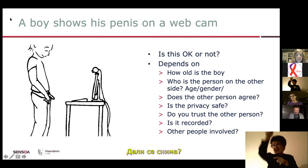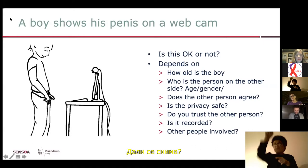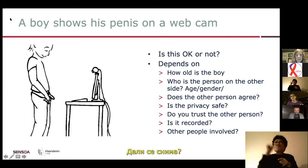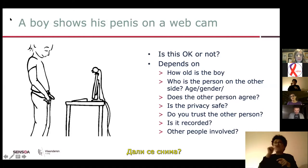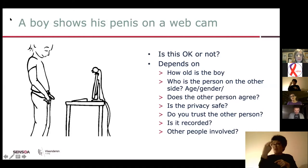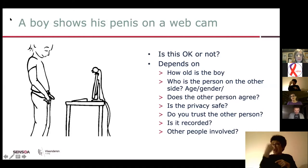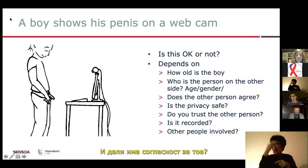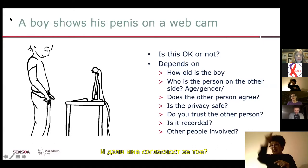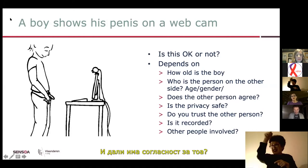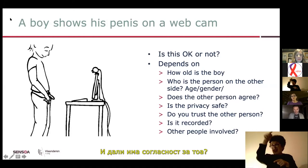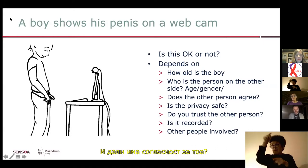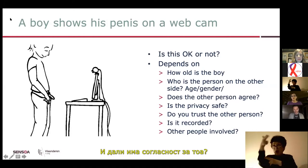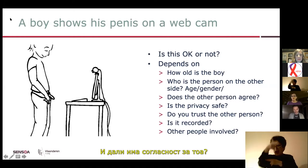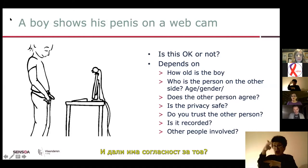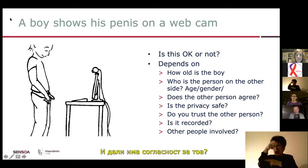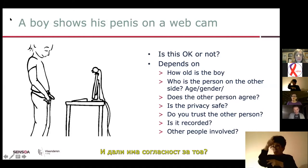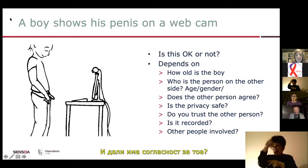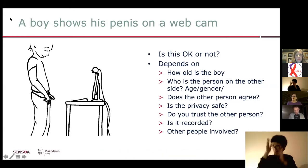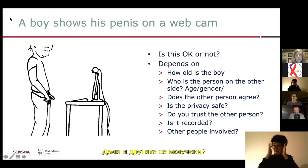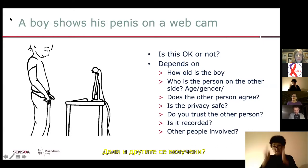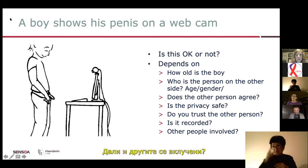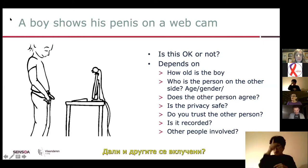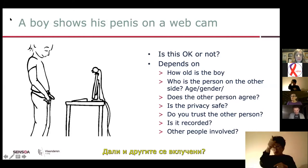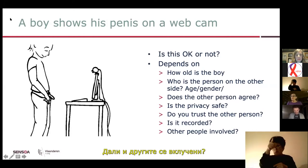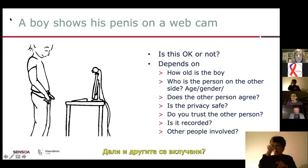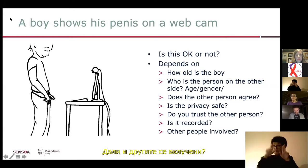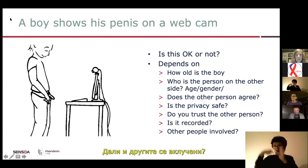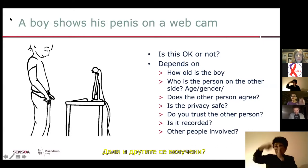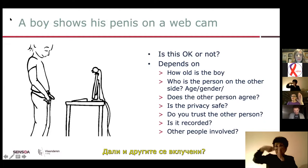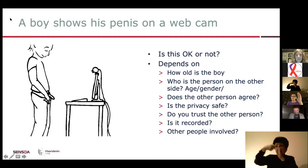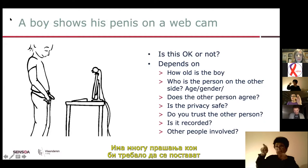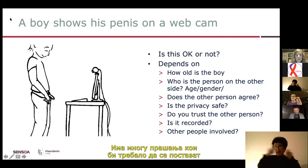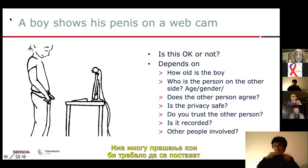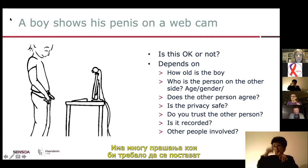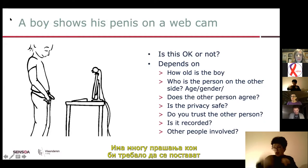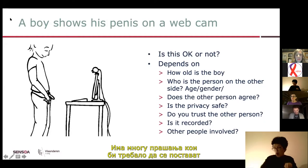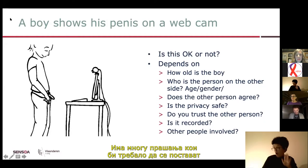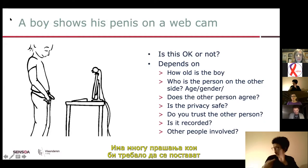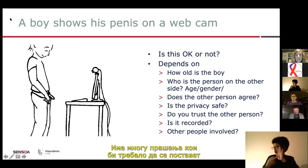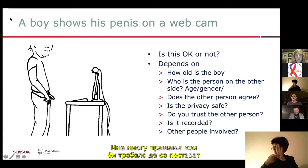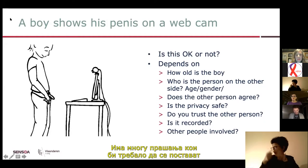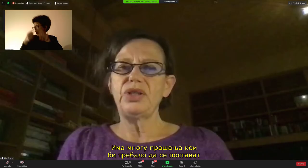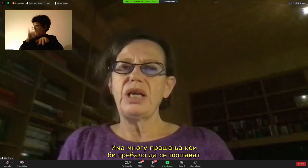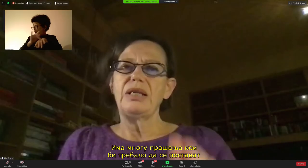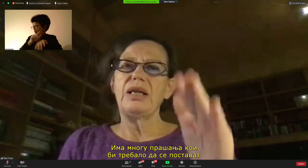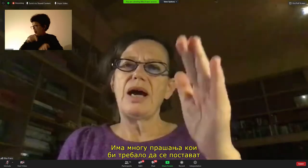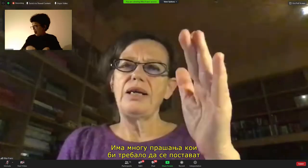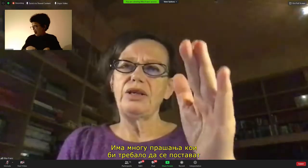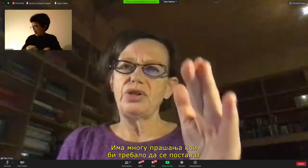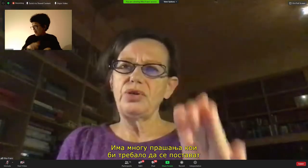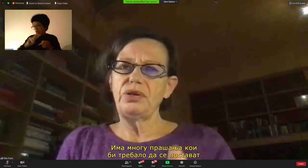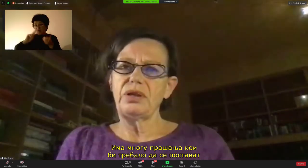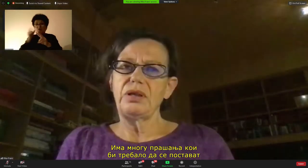recordings? And have you agreed on it? Are there other people involved? You know, there's a lot of questions that